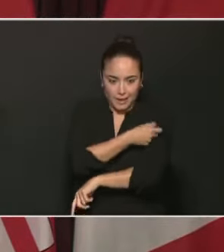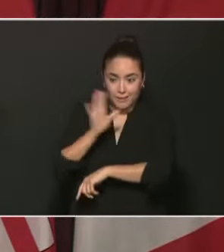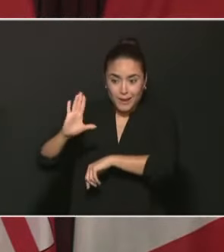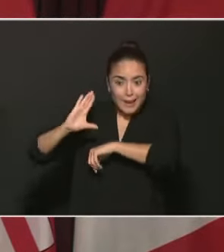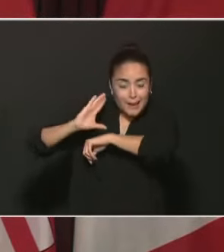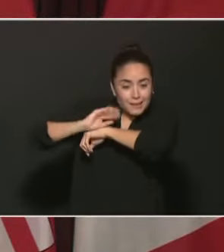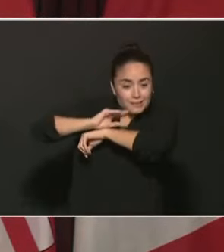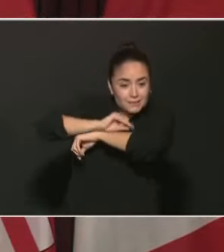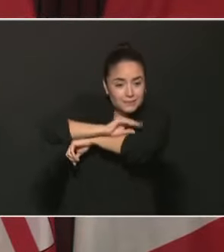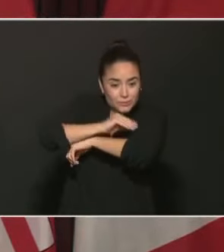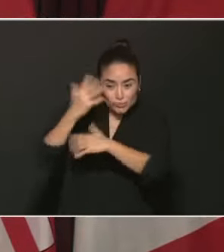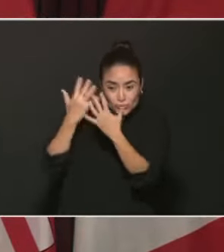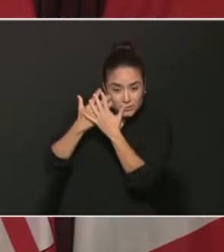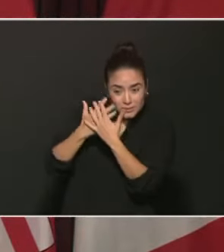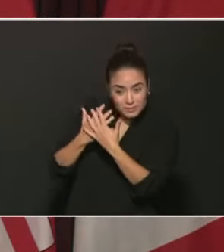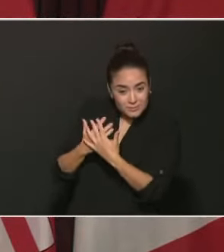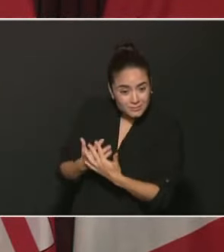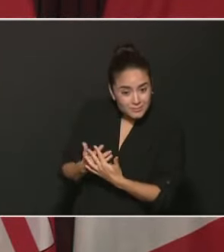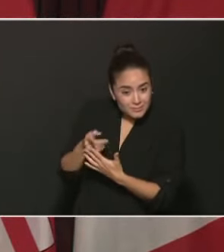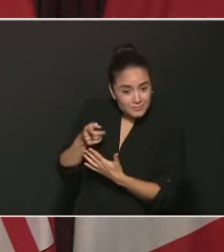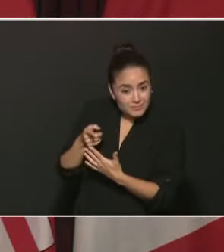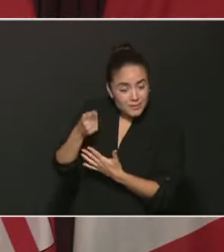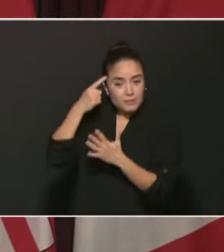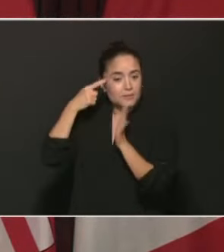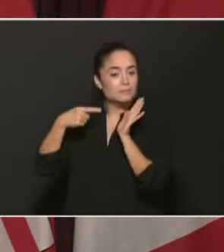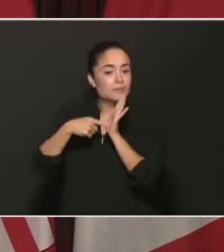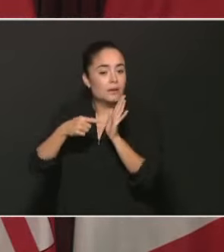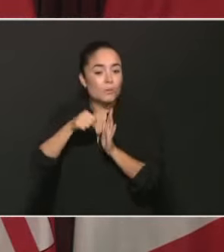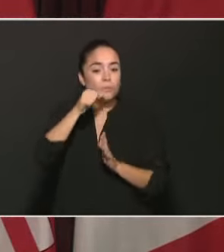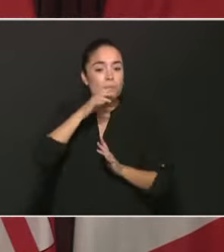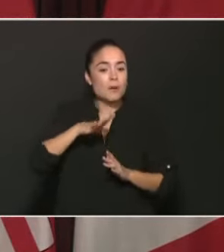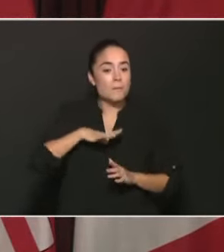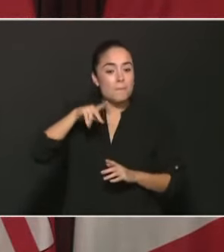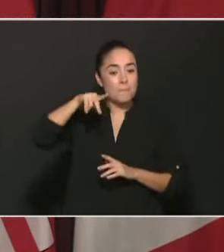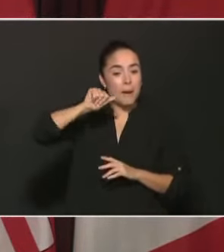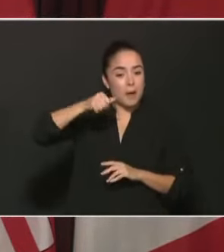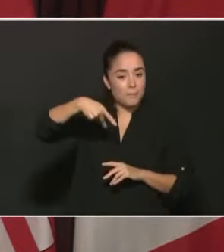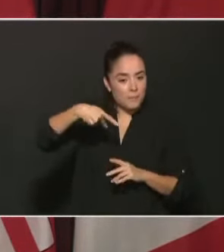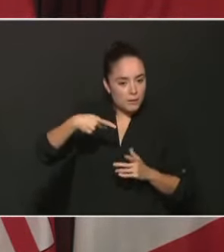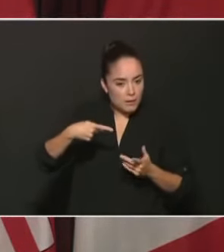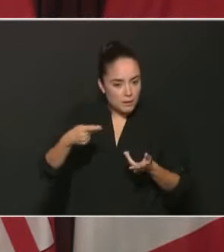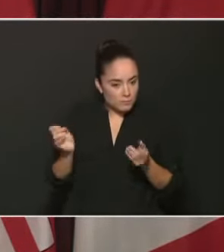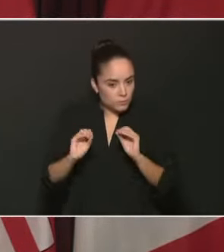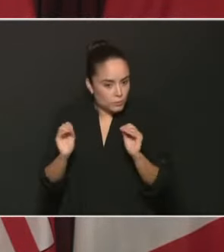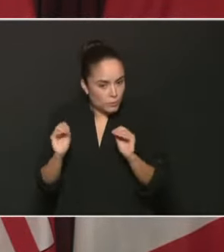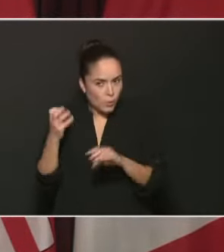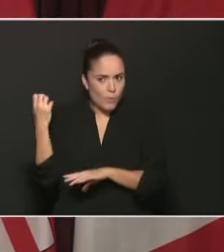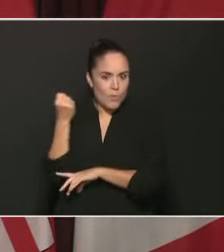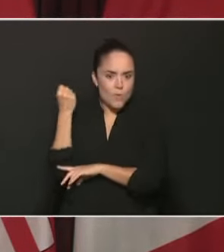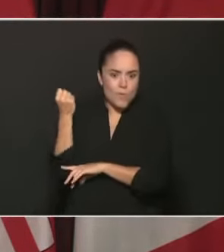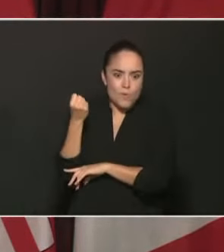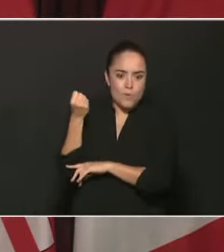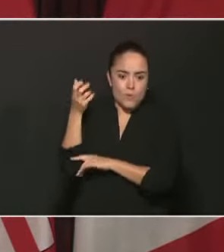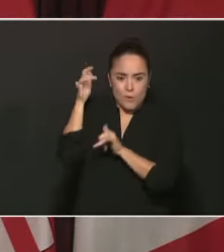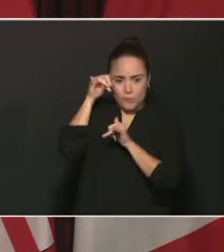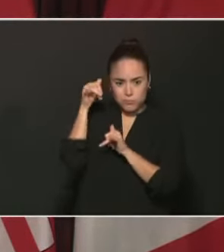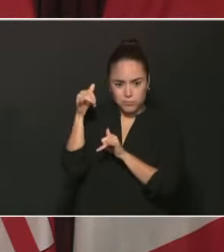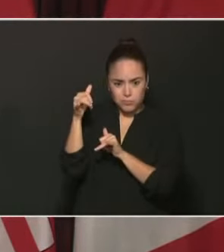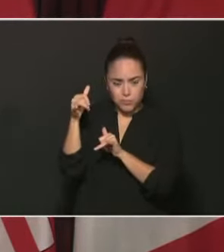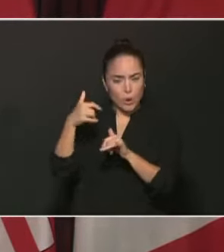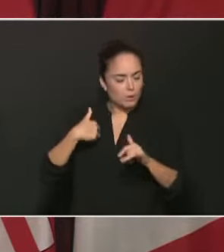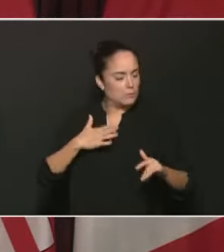smear. So all of that backlog, we hope over the coming year can be